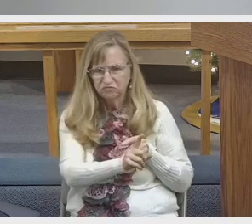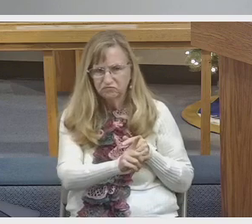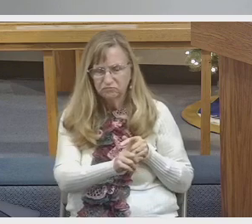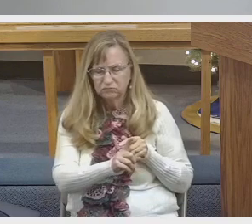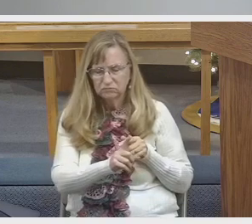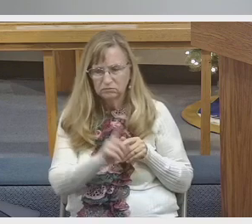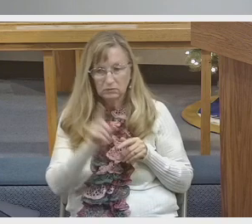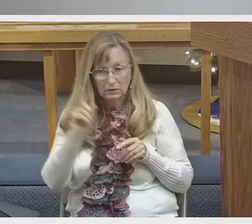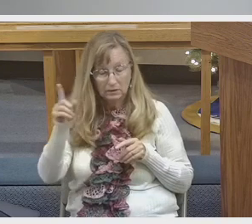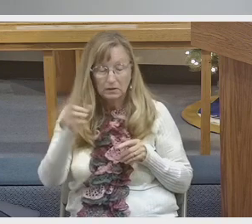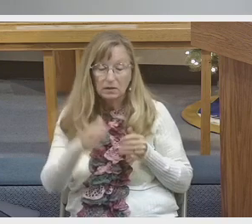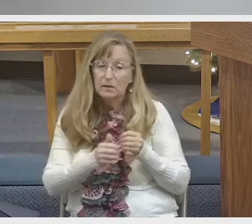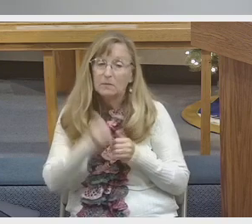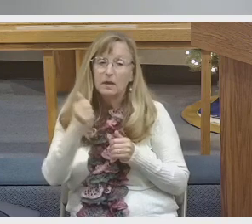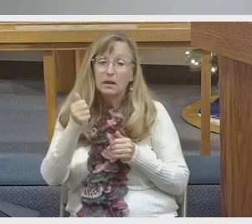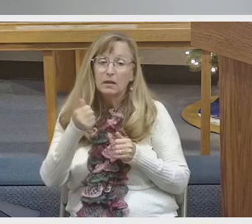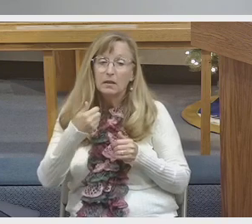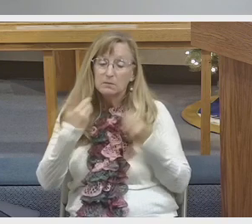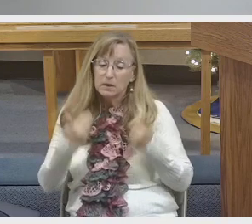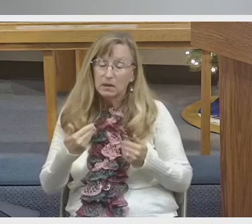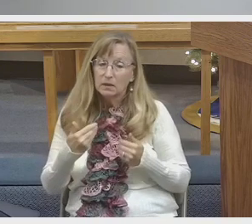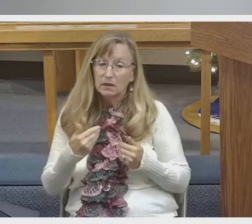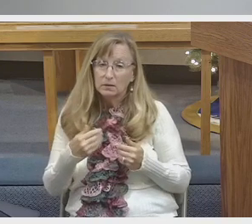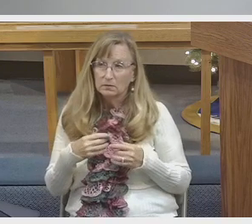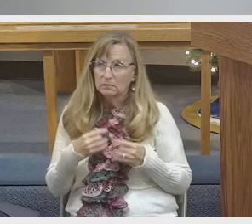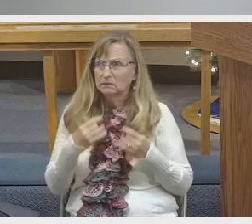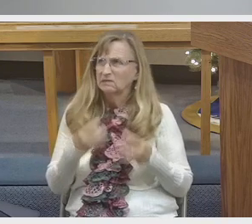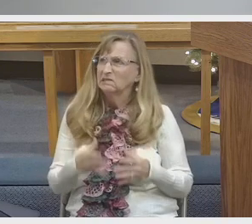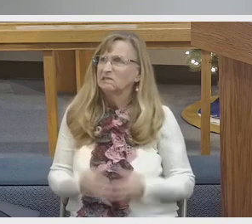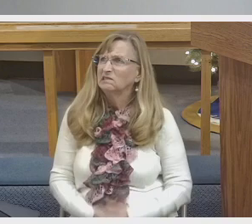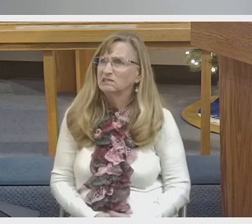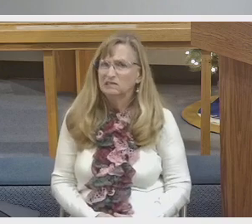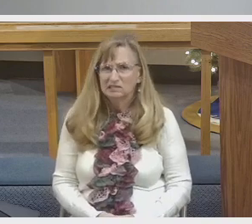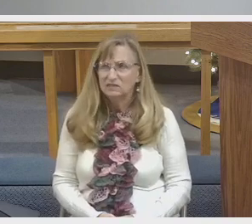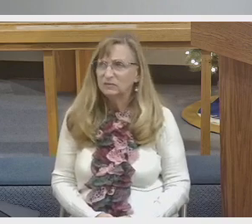who is better than me, and I hate him for it.